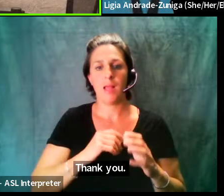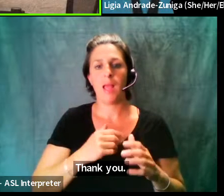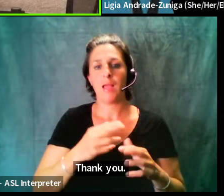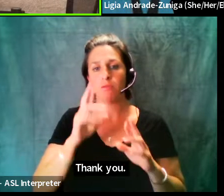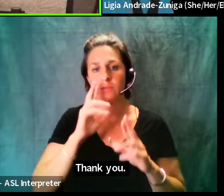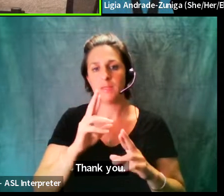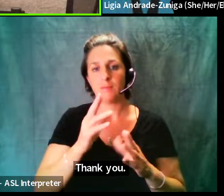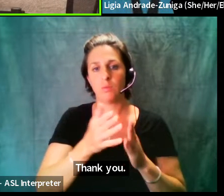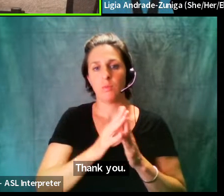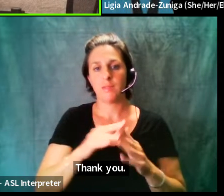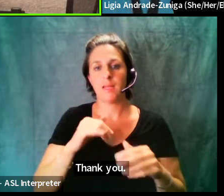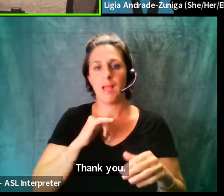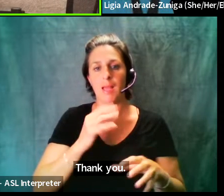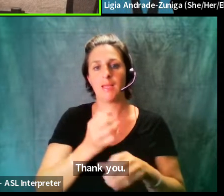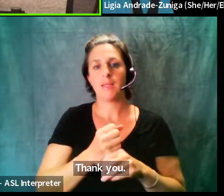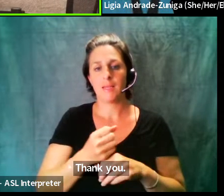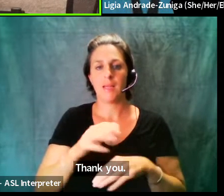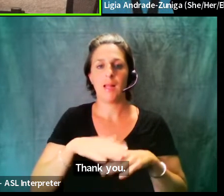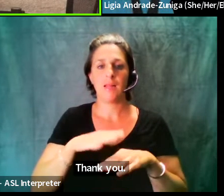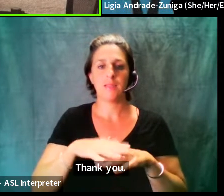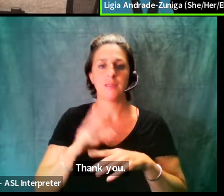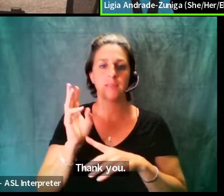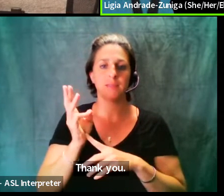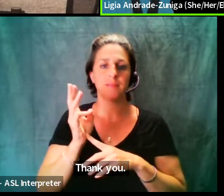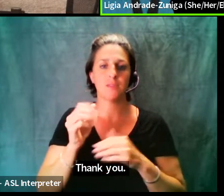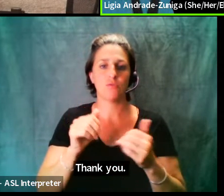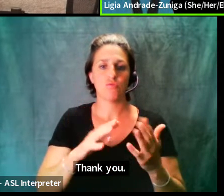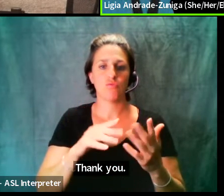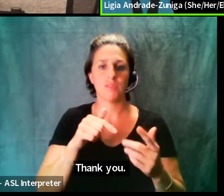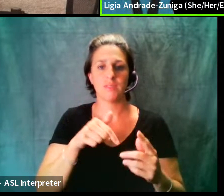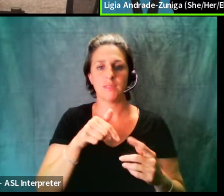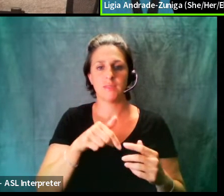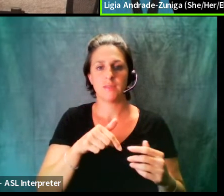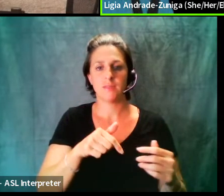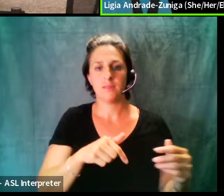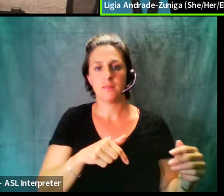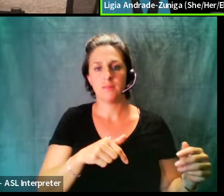I get at least 6 minutes to address this. I don't